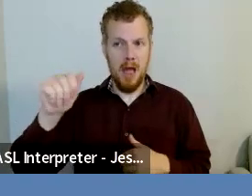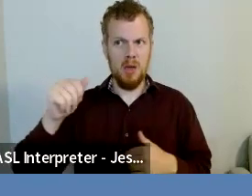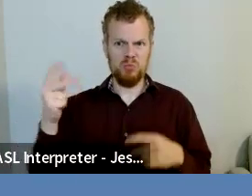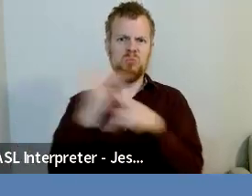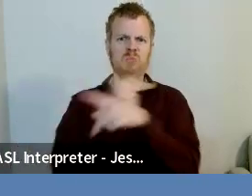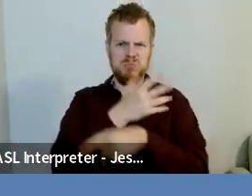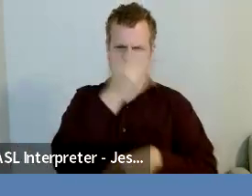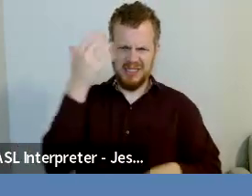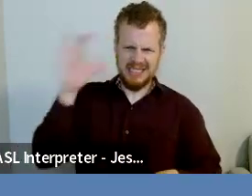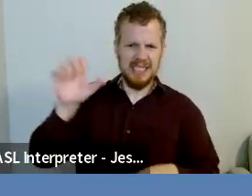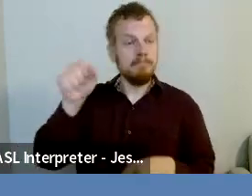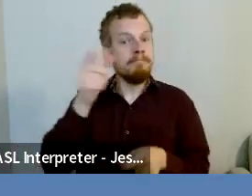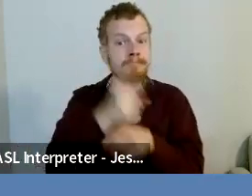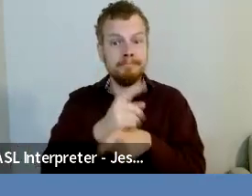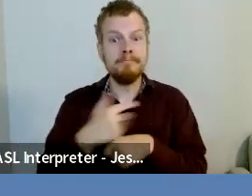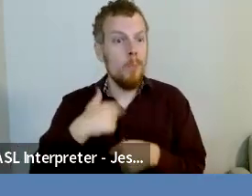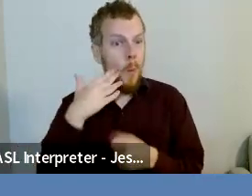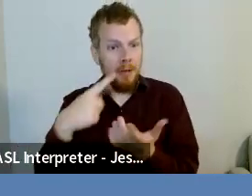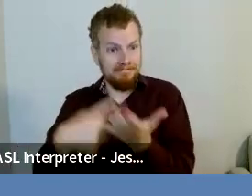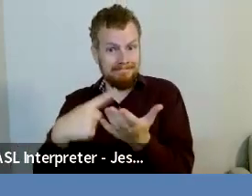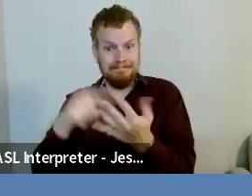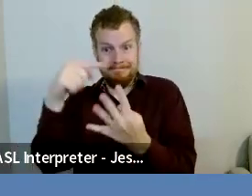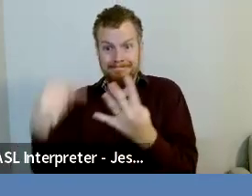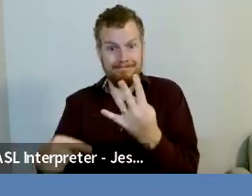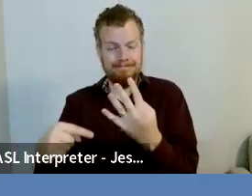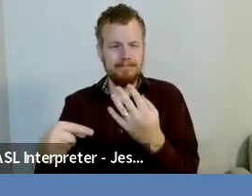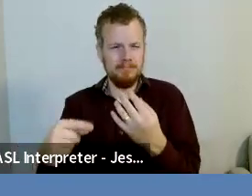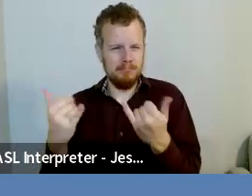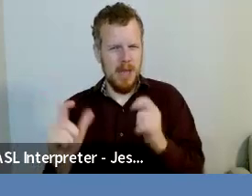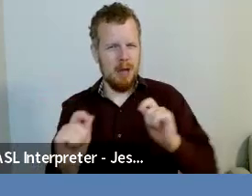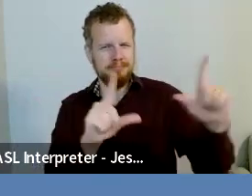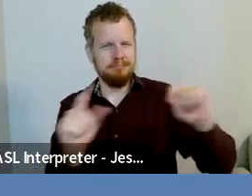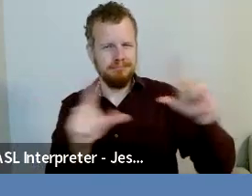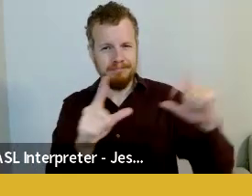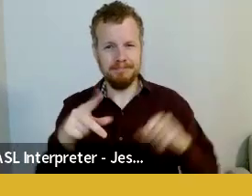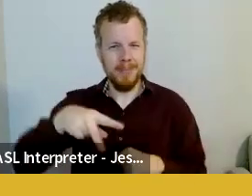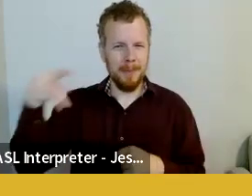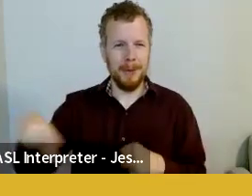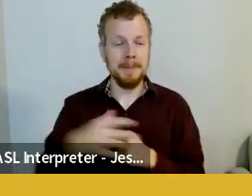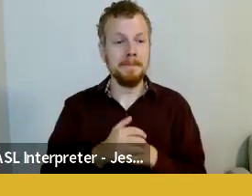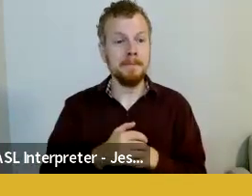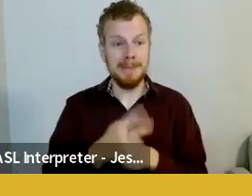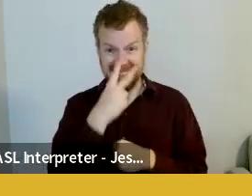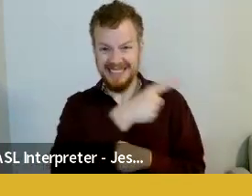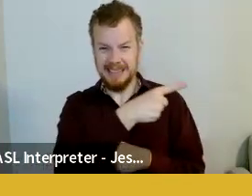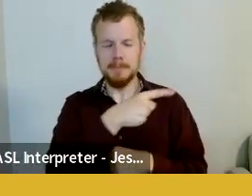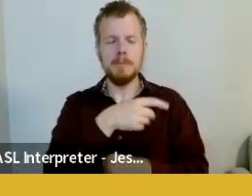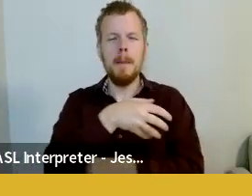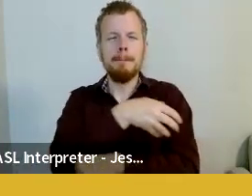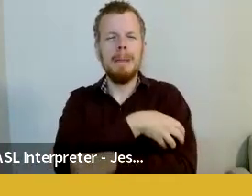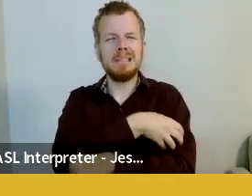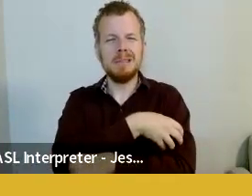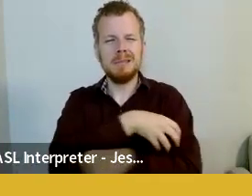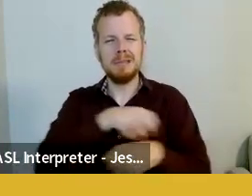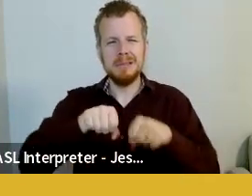Okay, so we'll talk a little bit about these in the next few slides. So first, we're going to start off with muscle cramps.